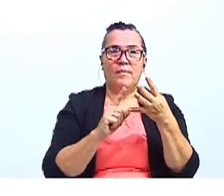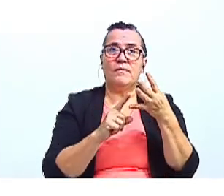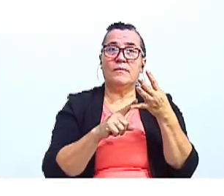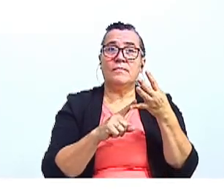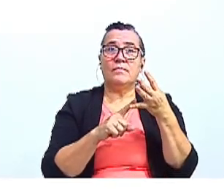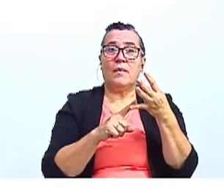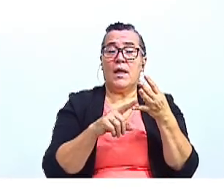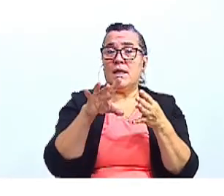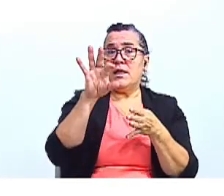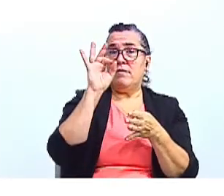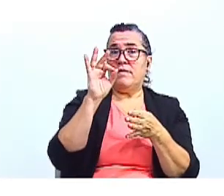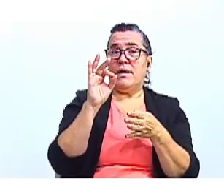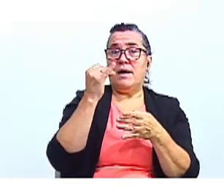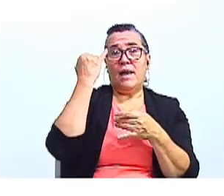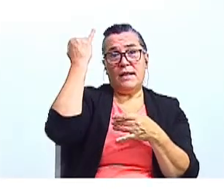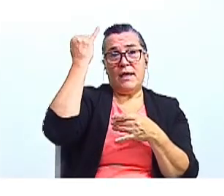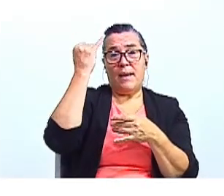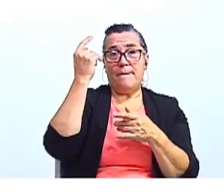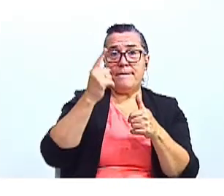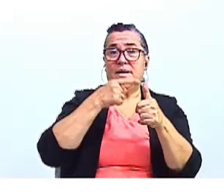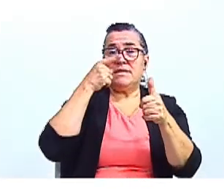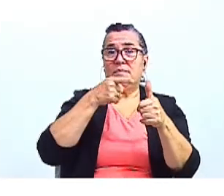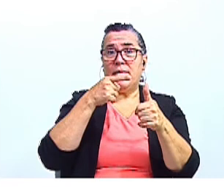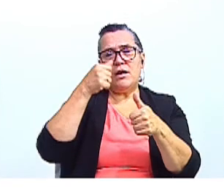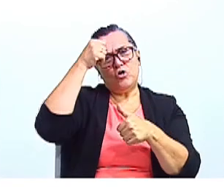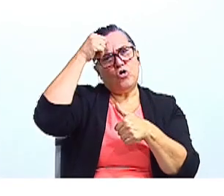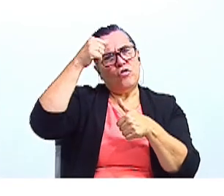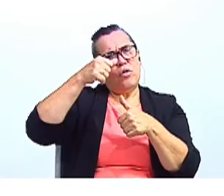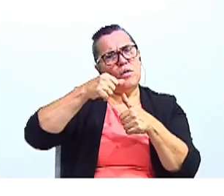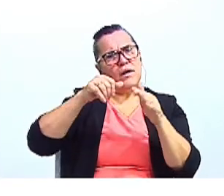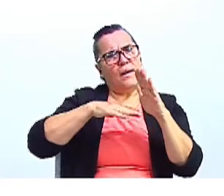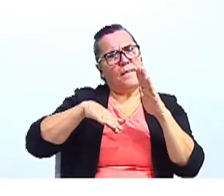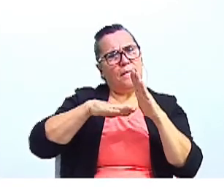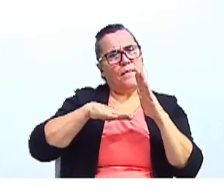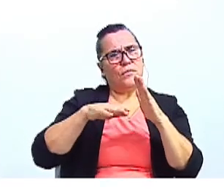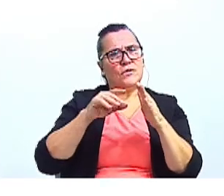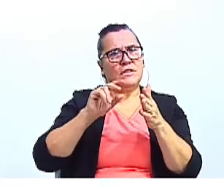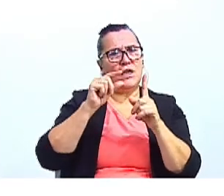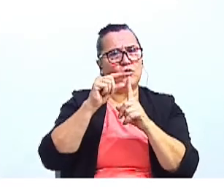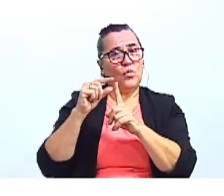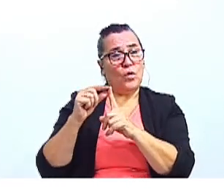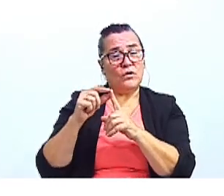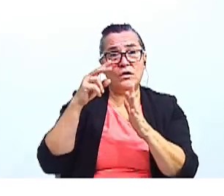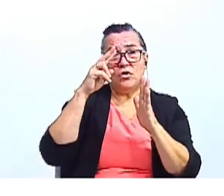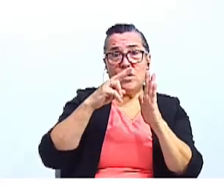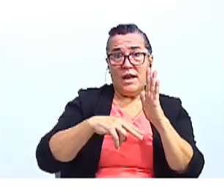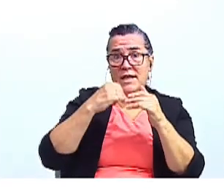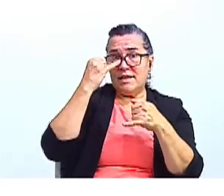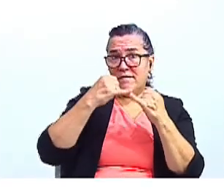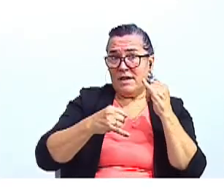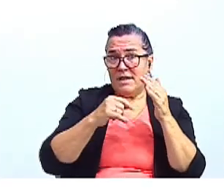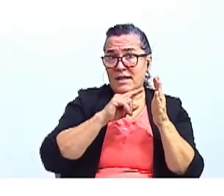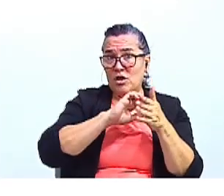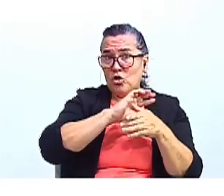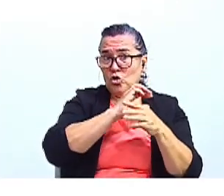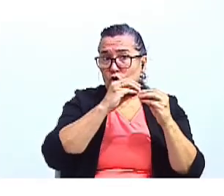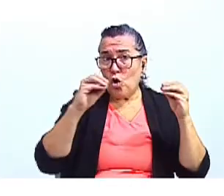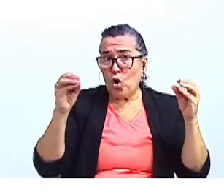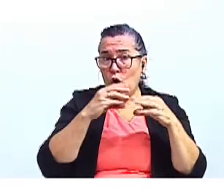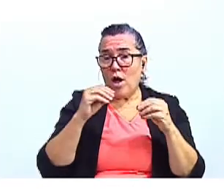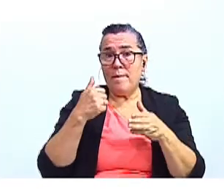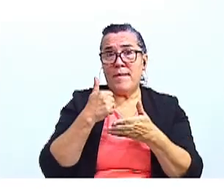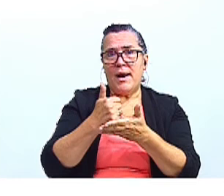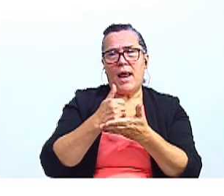main idea. I recalled basic words. I read to the end of sentences to help